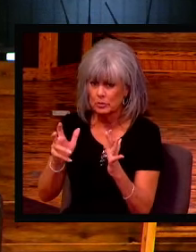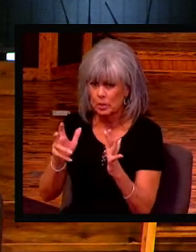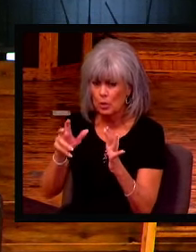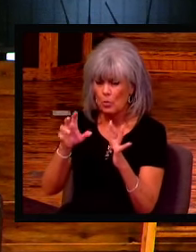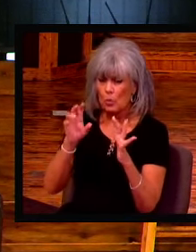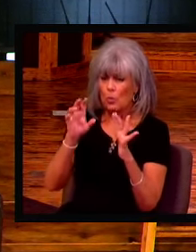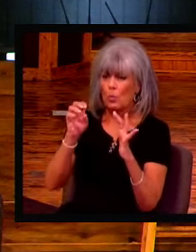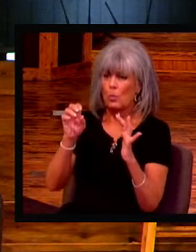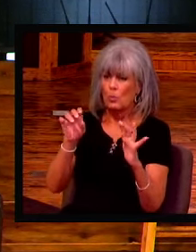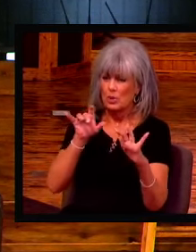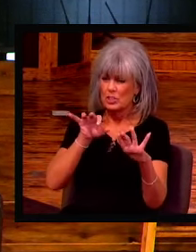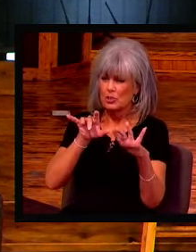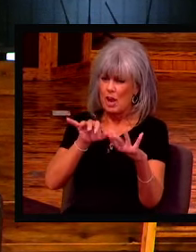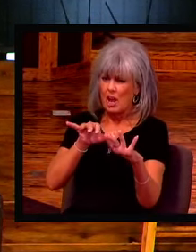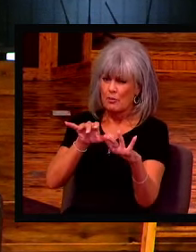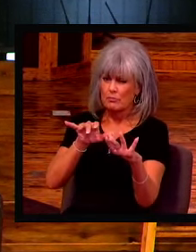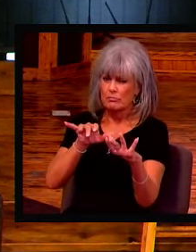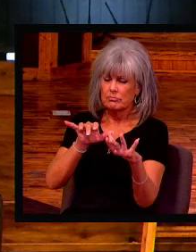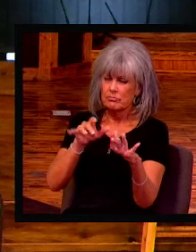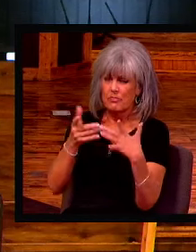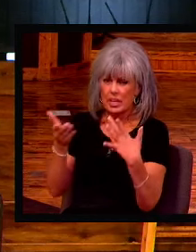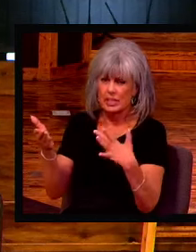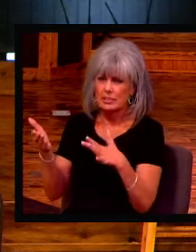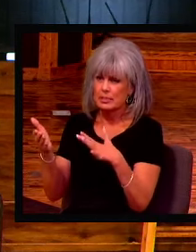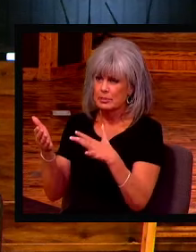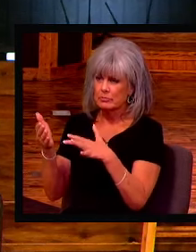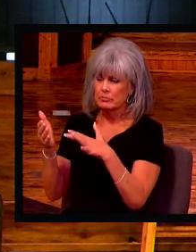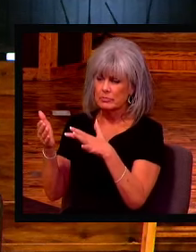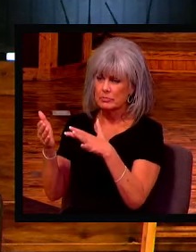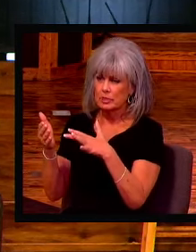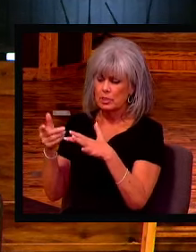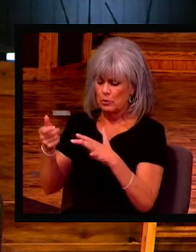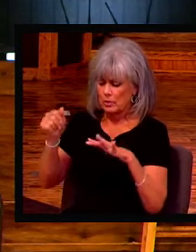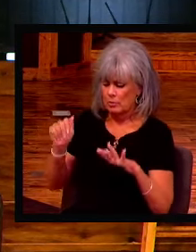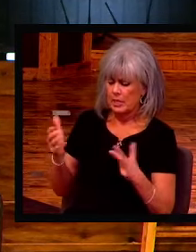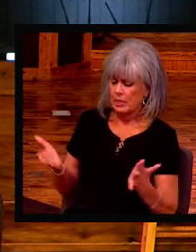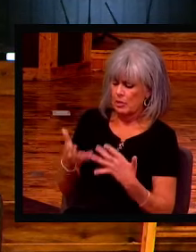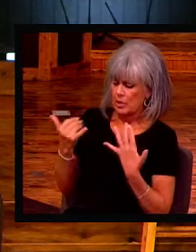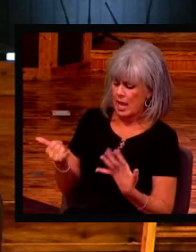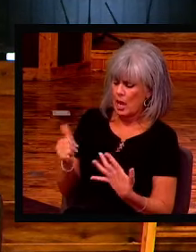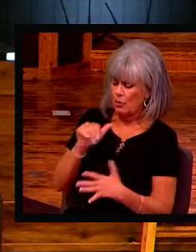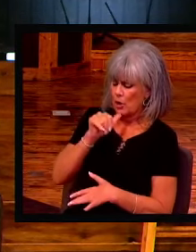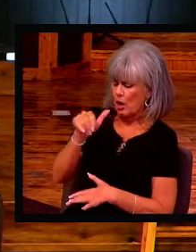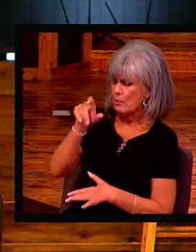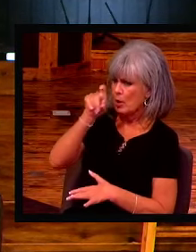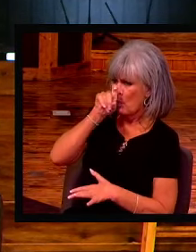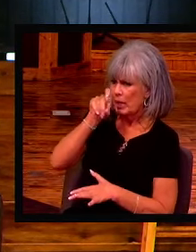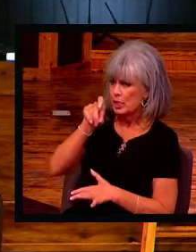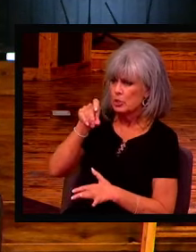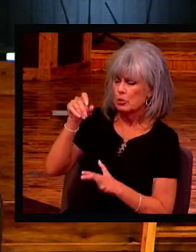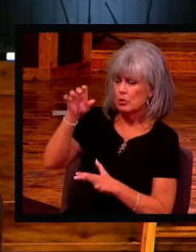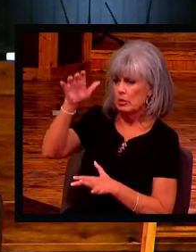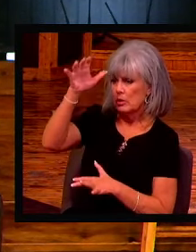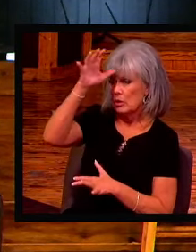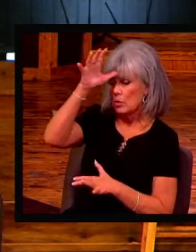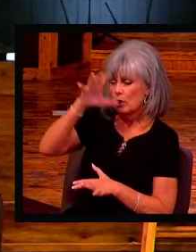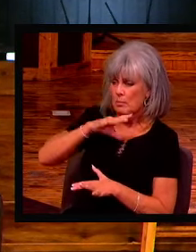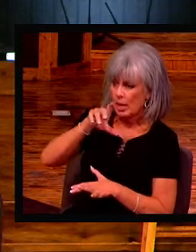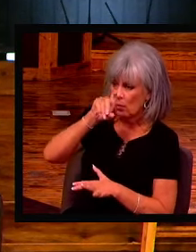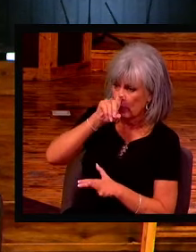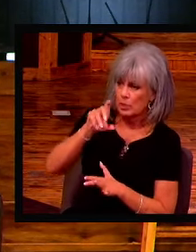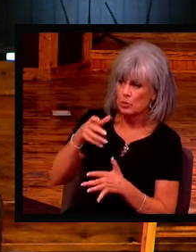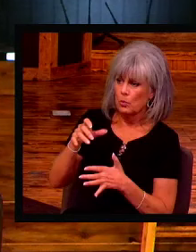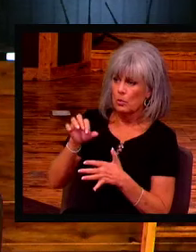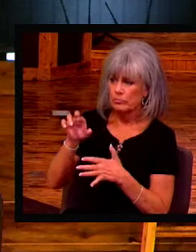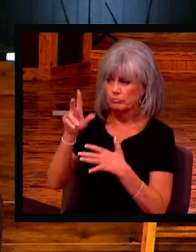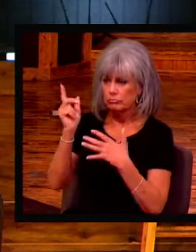people on what to do with stuff. Not just, you can be in here right now and not be a witch or a warlock or a necromancer or psychic or